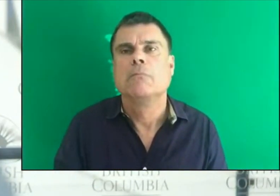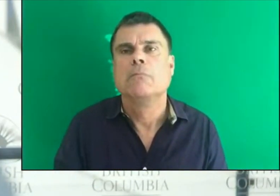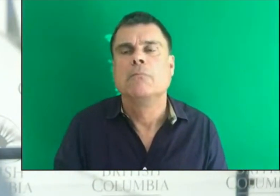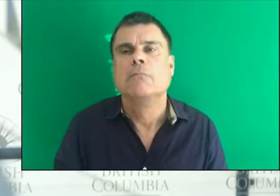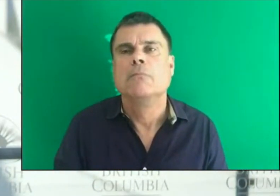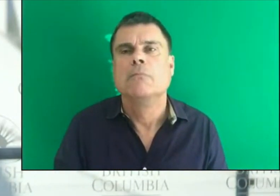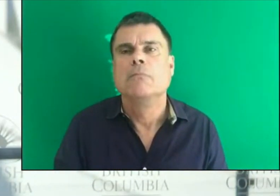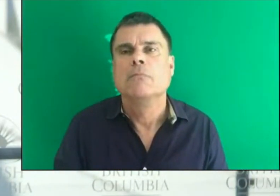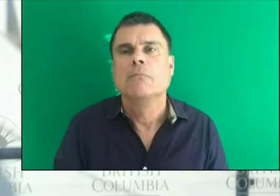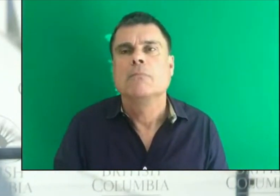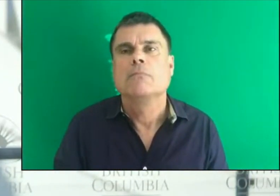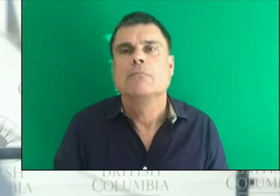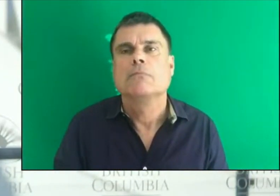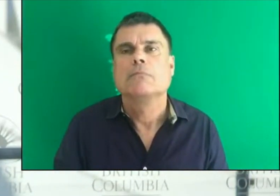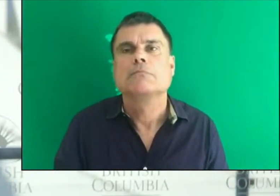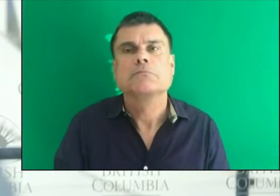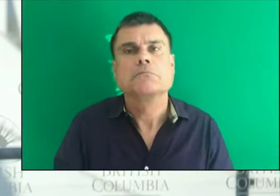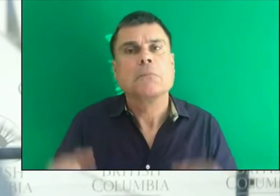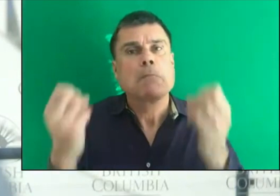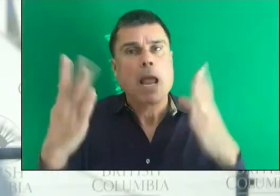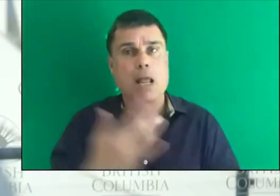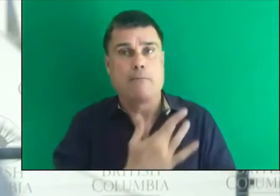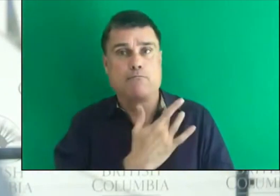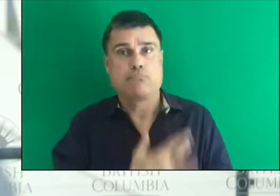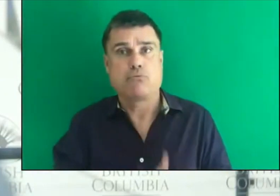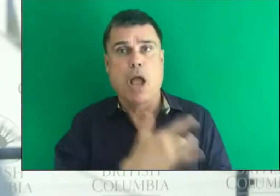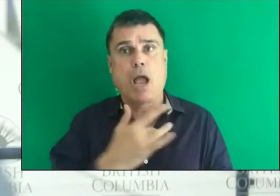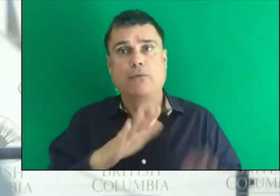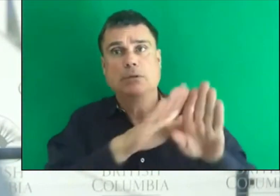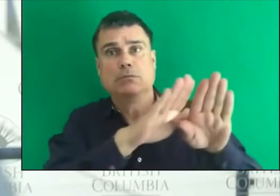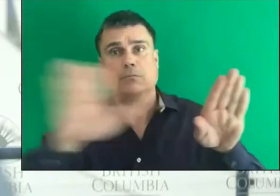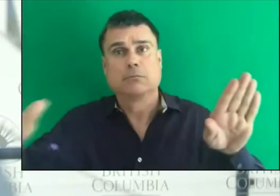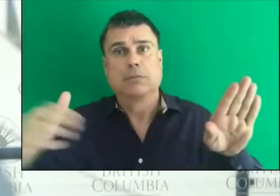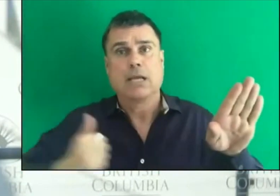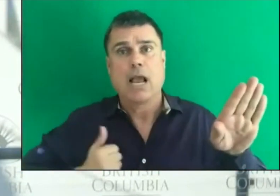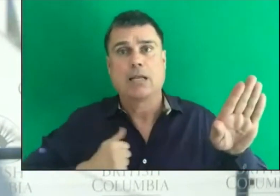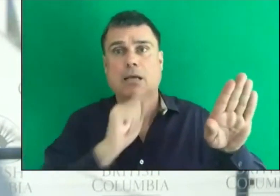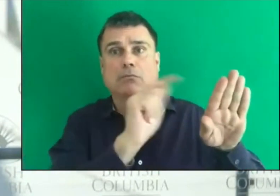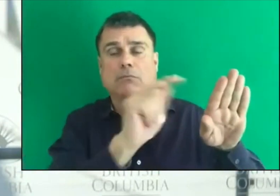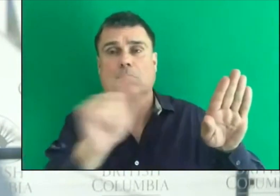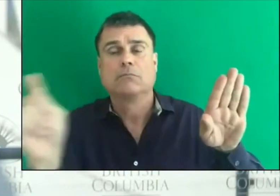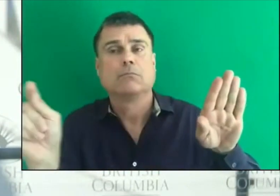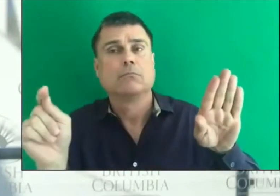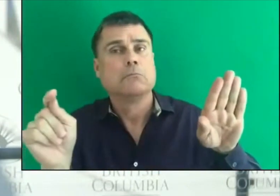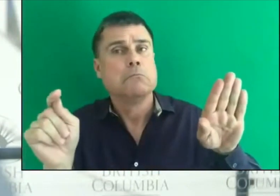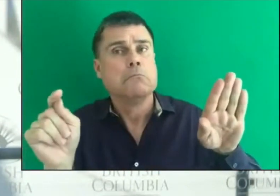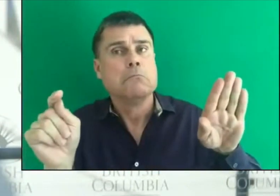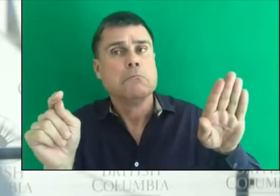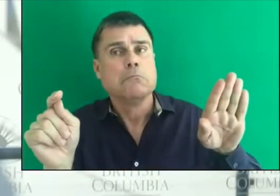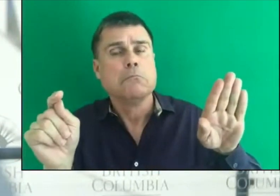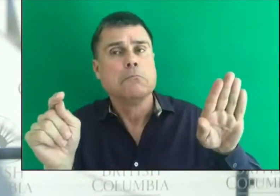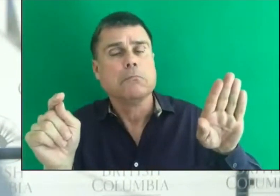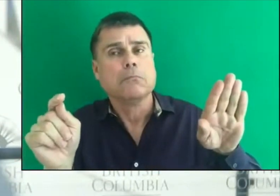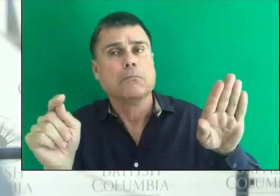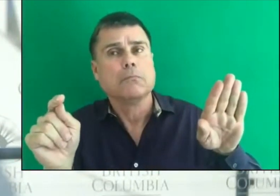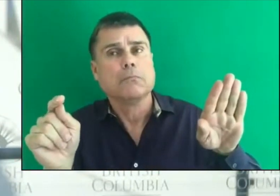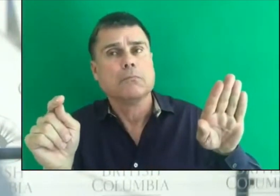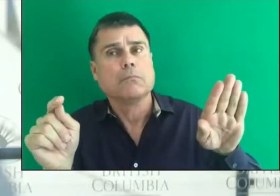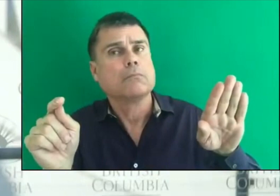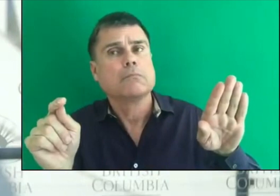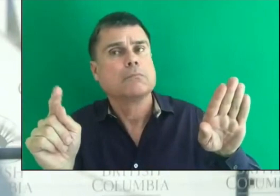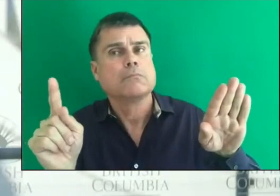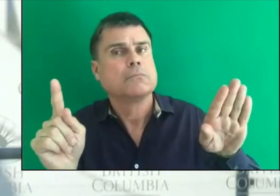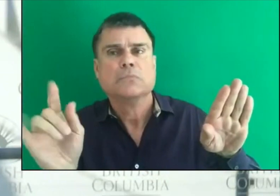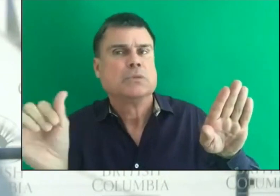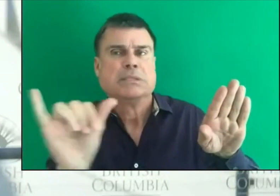in and out of the province. We have again asked across the country, we've all talked about,